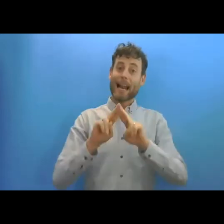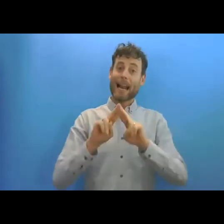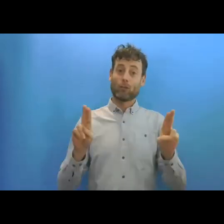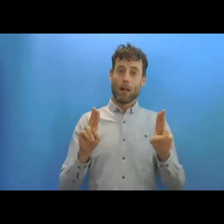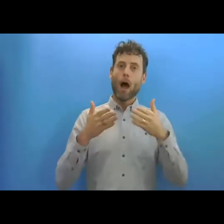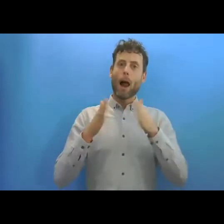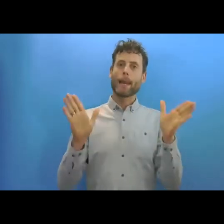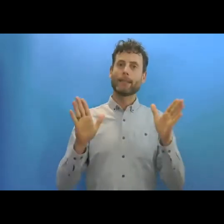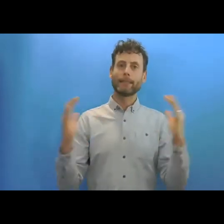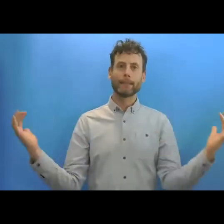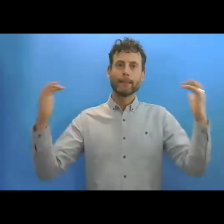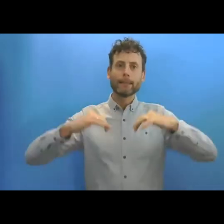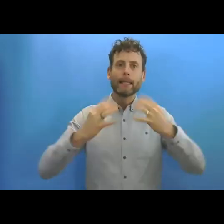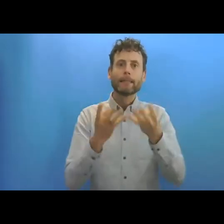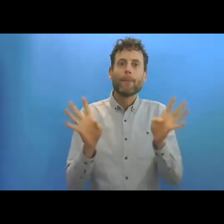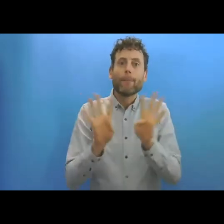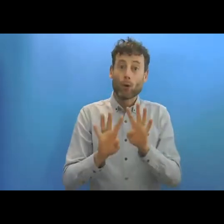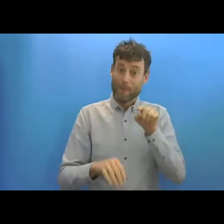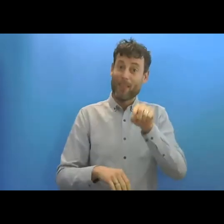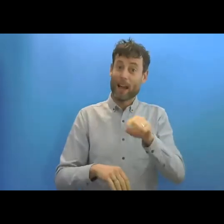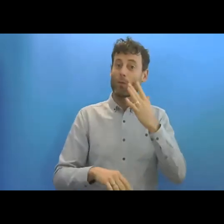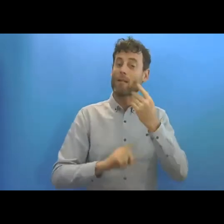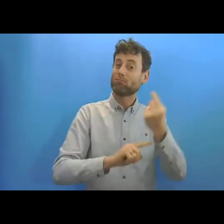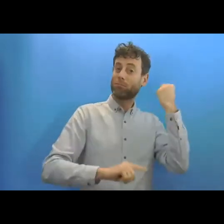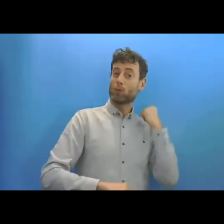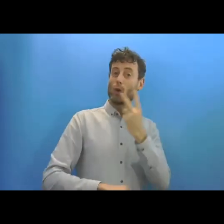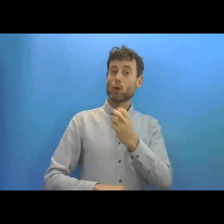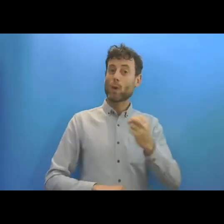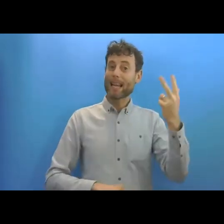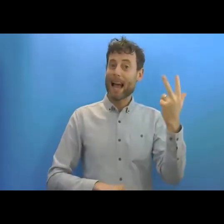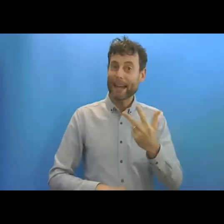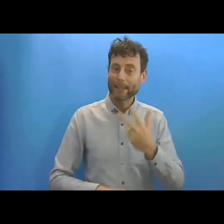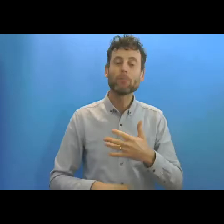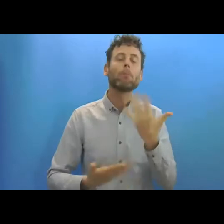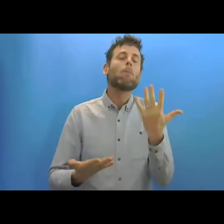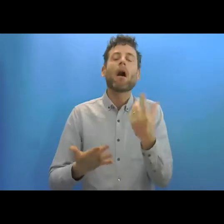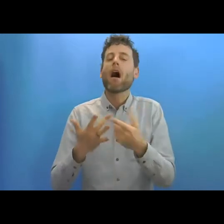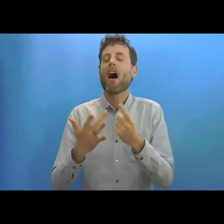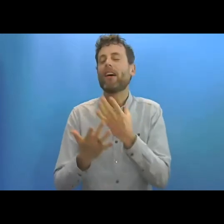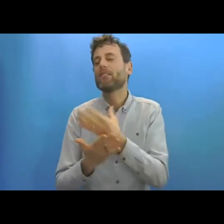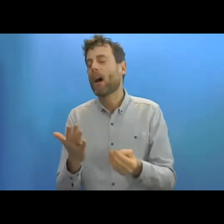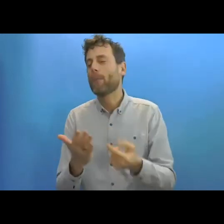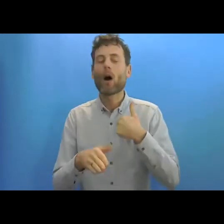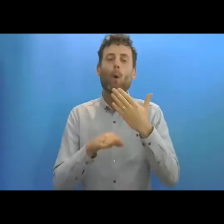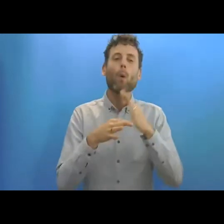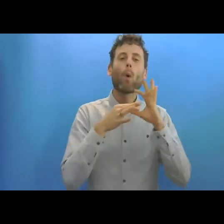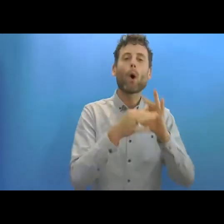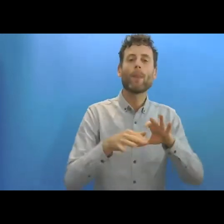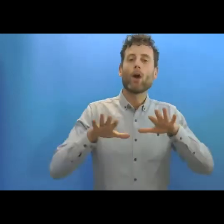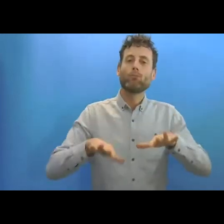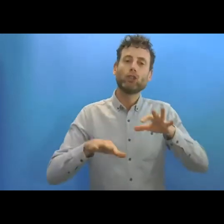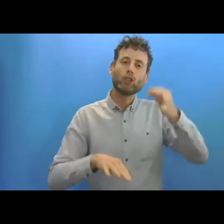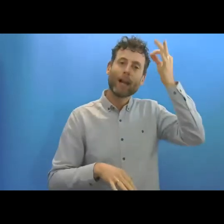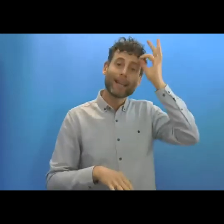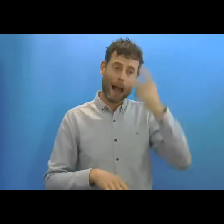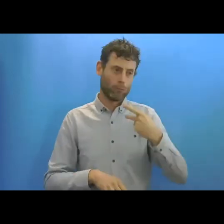in 2018, or working with British Council on supporting our International Producer Placement Programme.